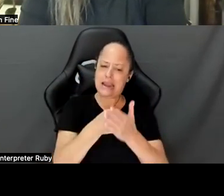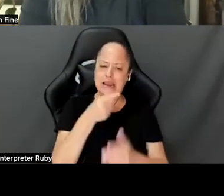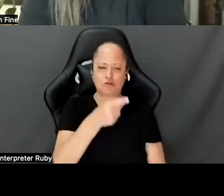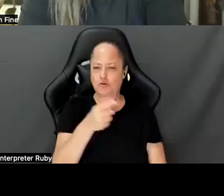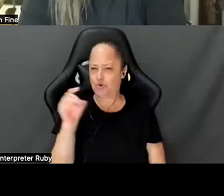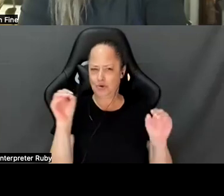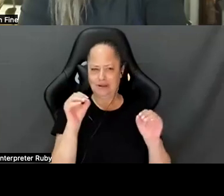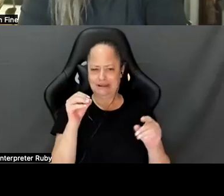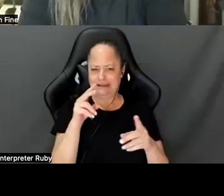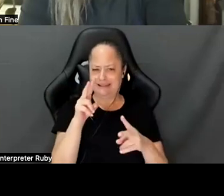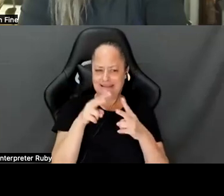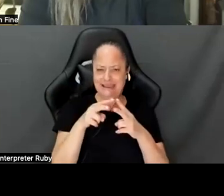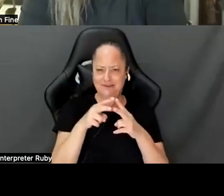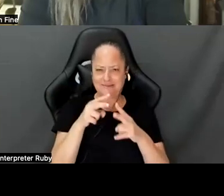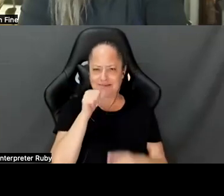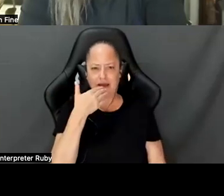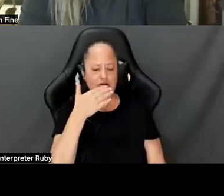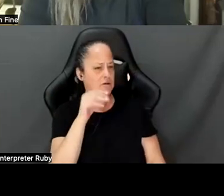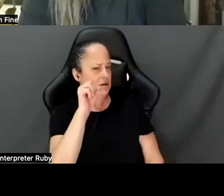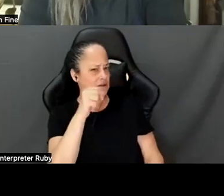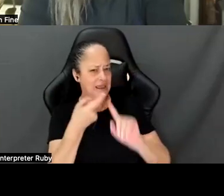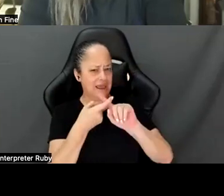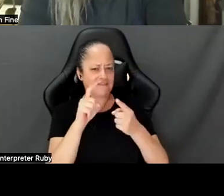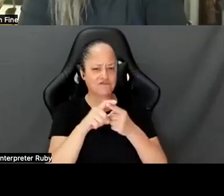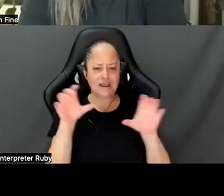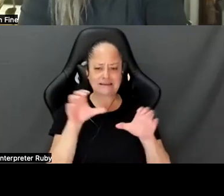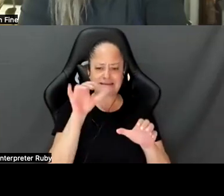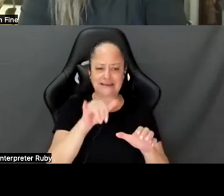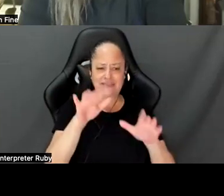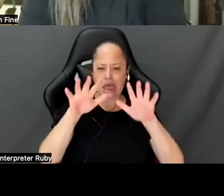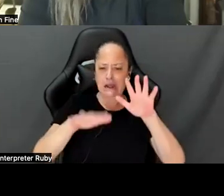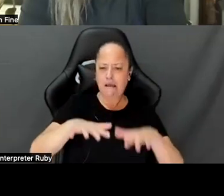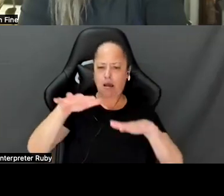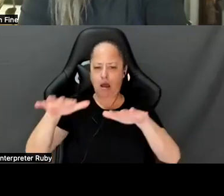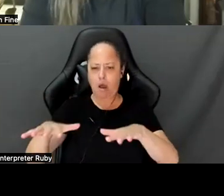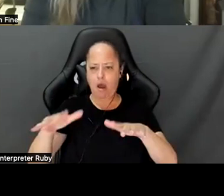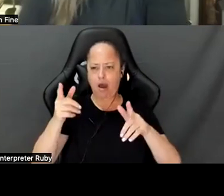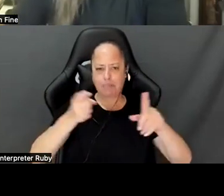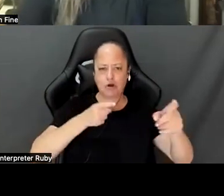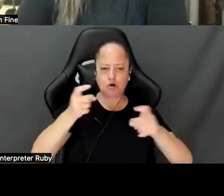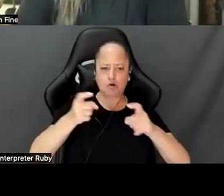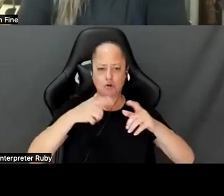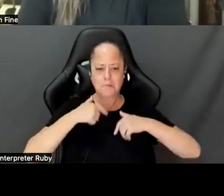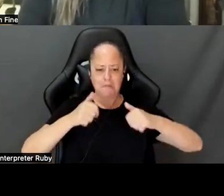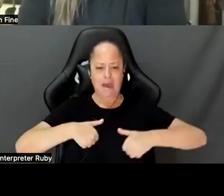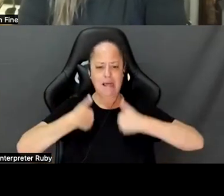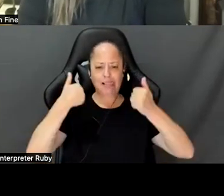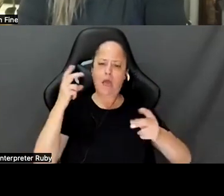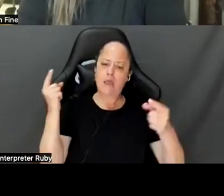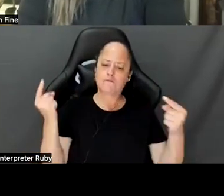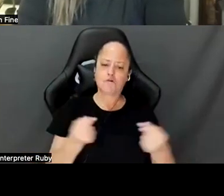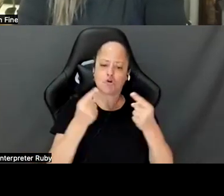I've had friends do that in a way that felt very calm and controlled, and like my life hurts right now, so I'm